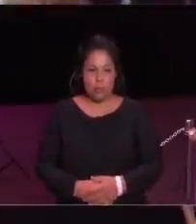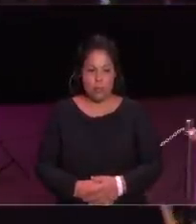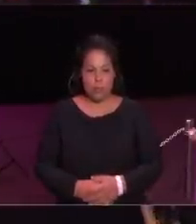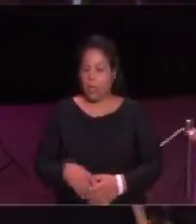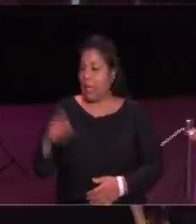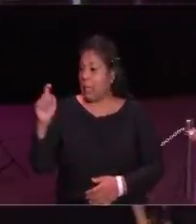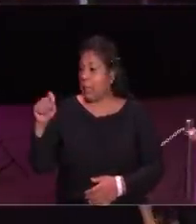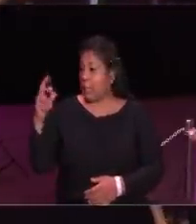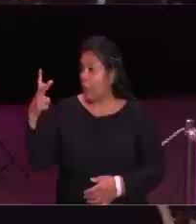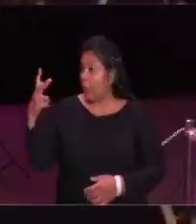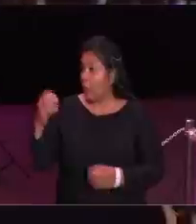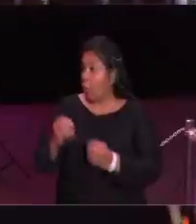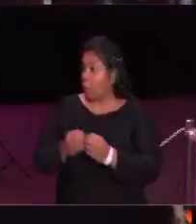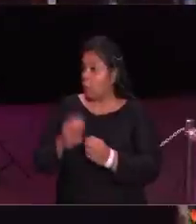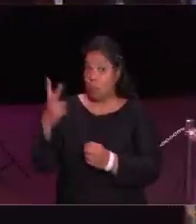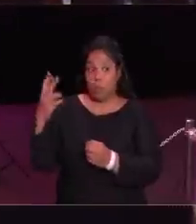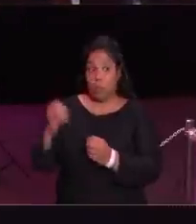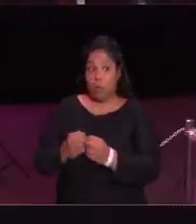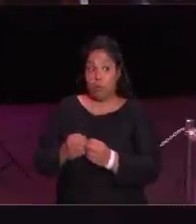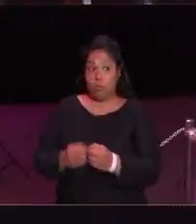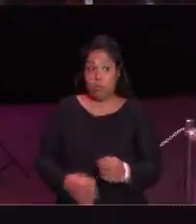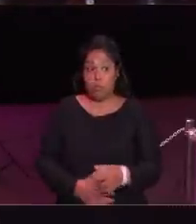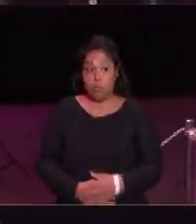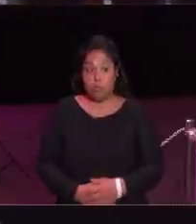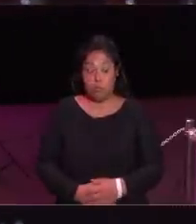We need three more.